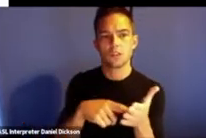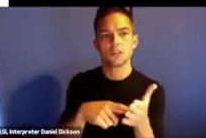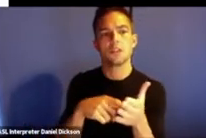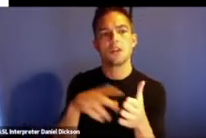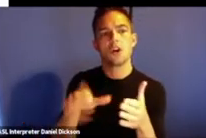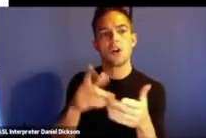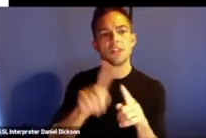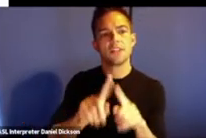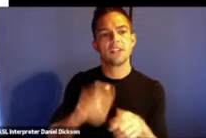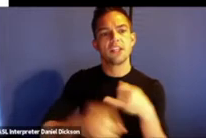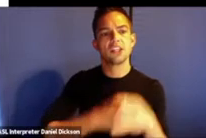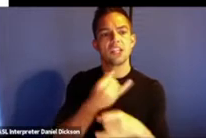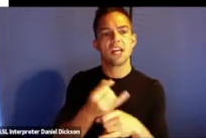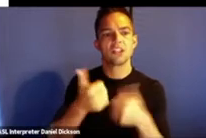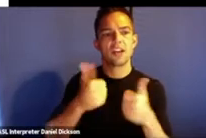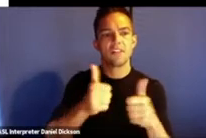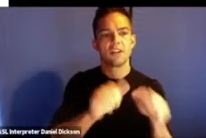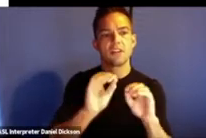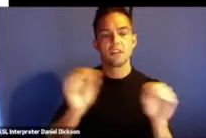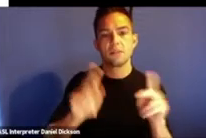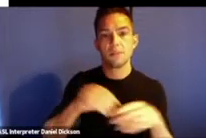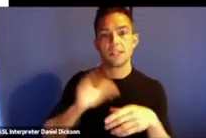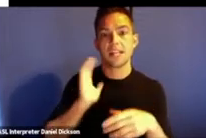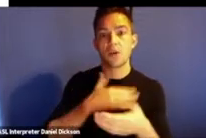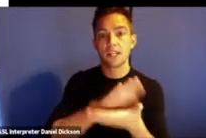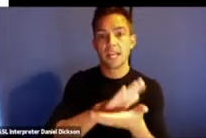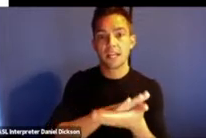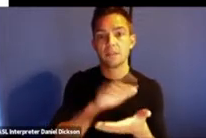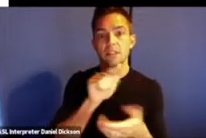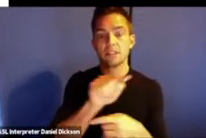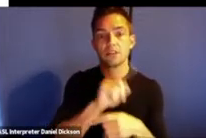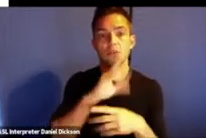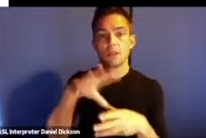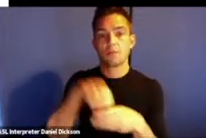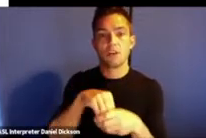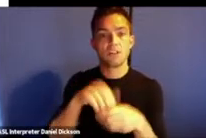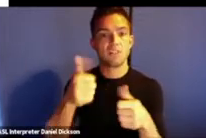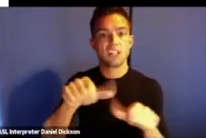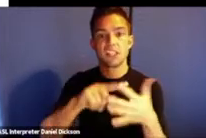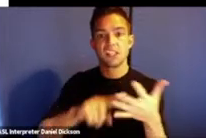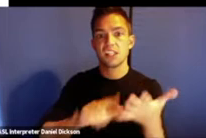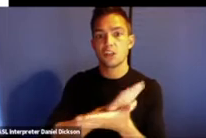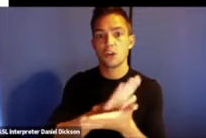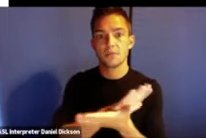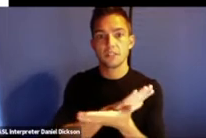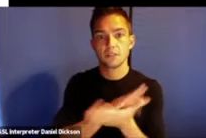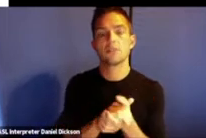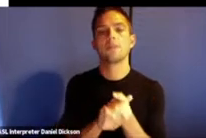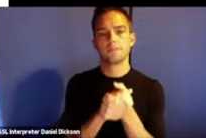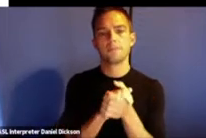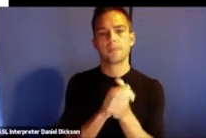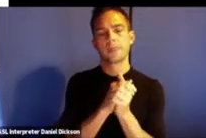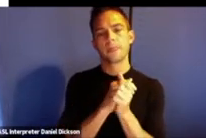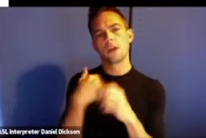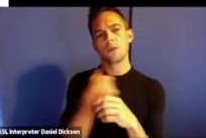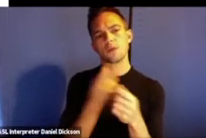these international efforts, none of the people in all of our academies were really a part of this or part of any of these documents. And we were a little